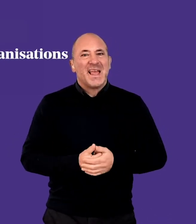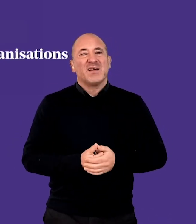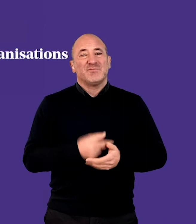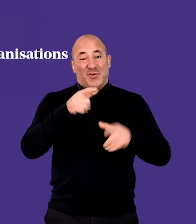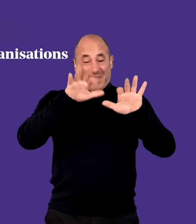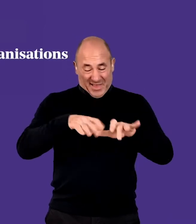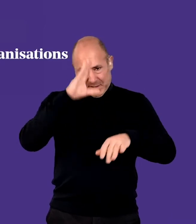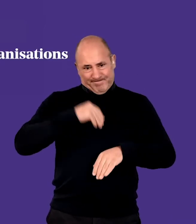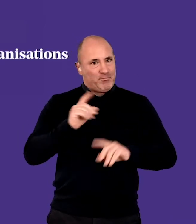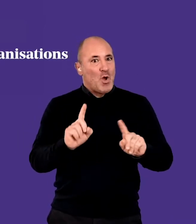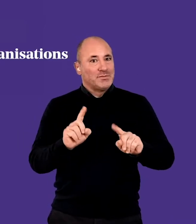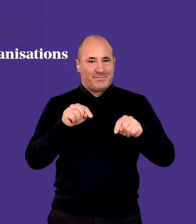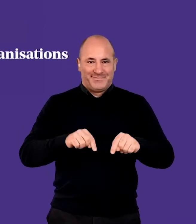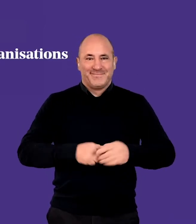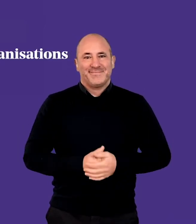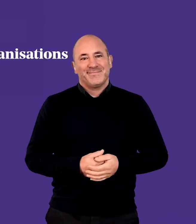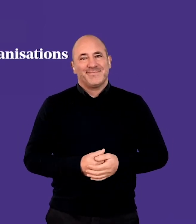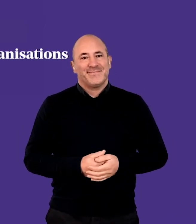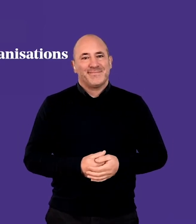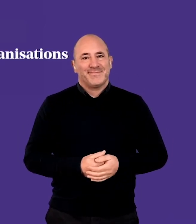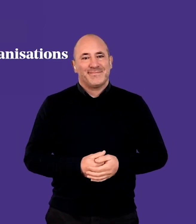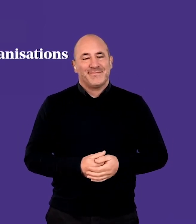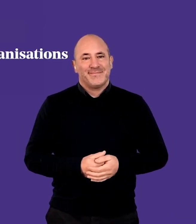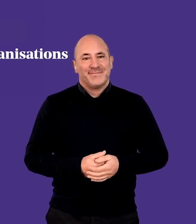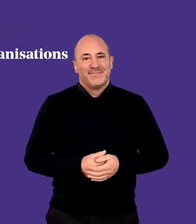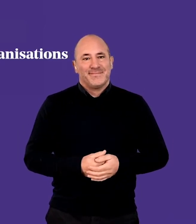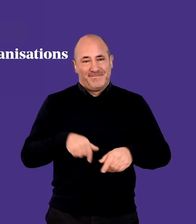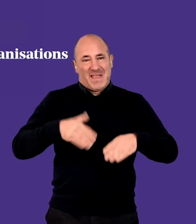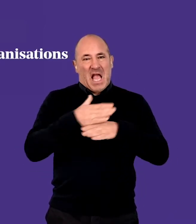why we're using it, and what you need to tell us when you're filling it in.